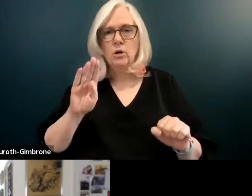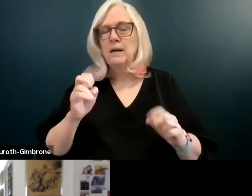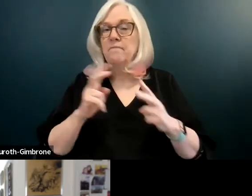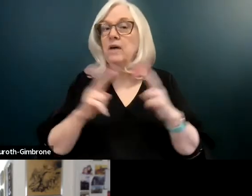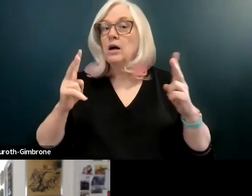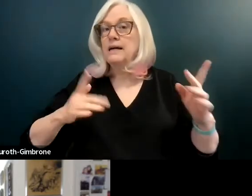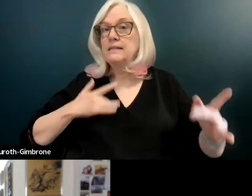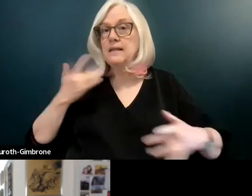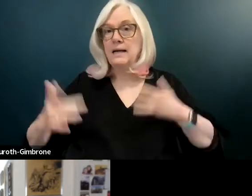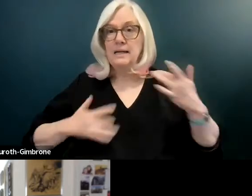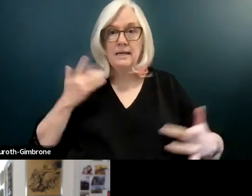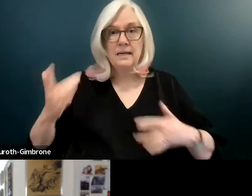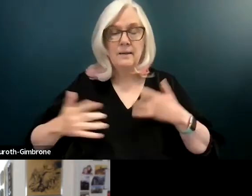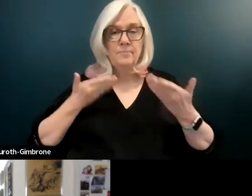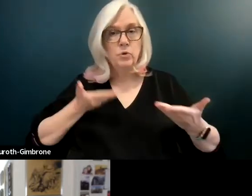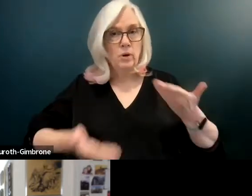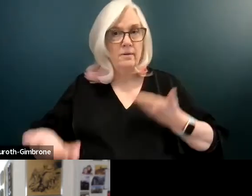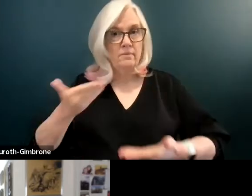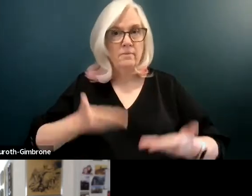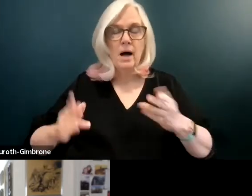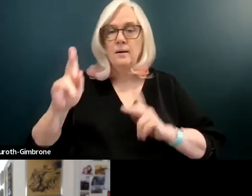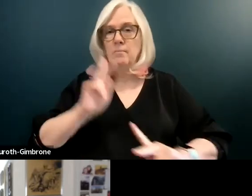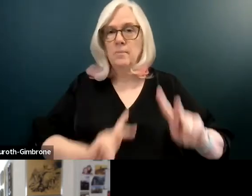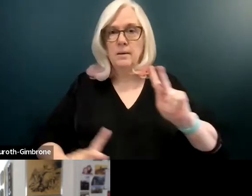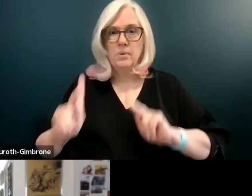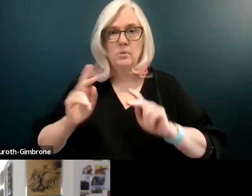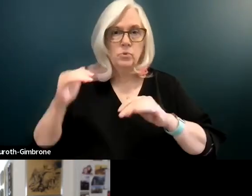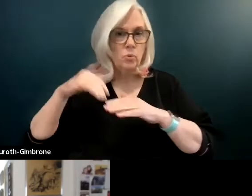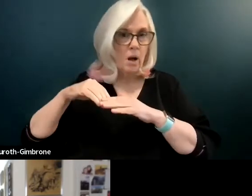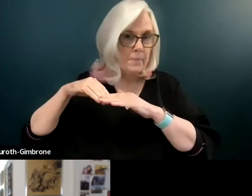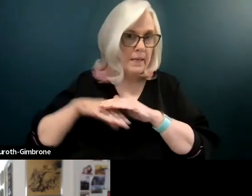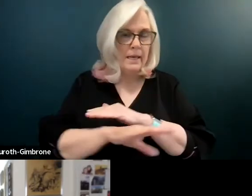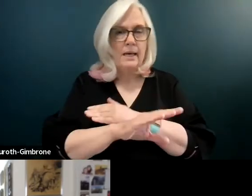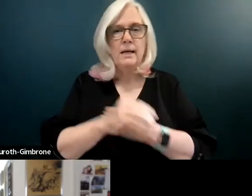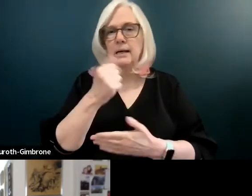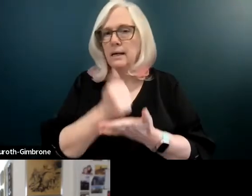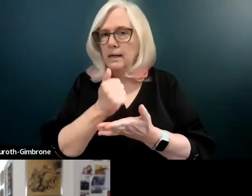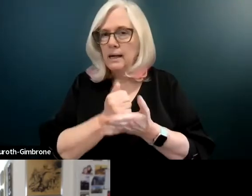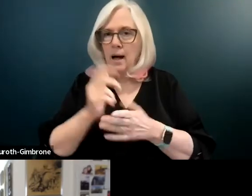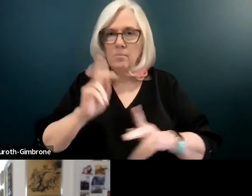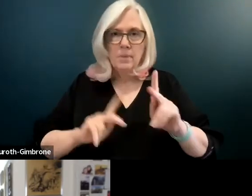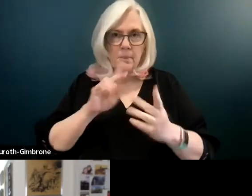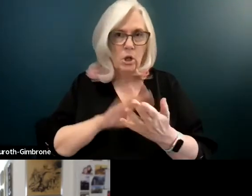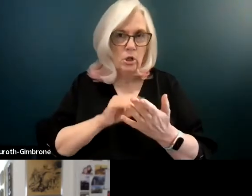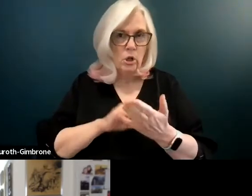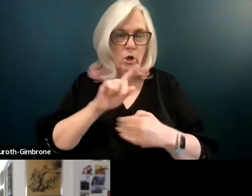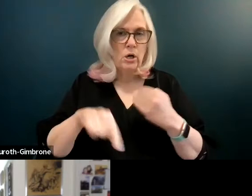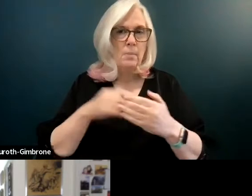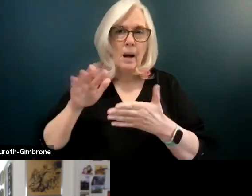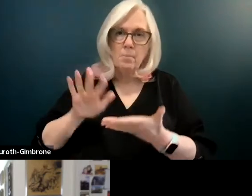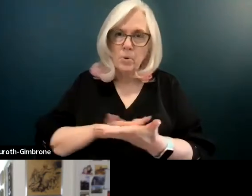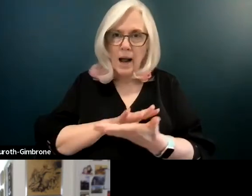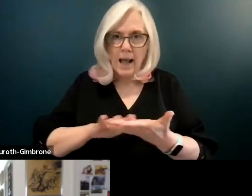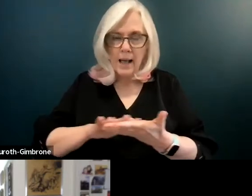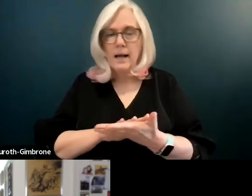exciting, to invite people to come in who can help people learn about Braille, what it is, what